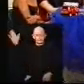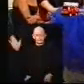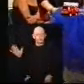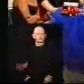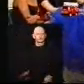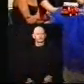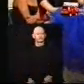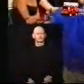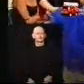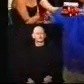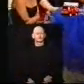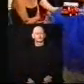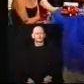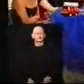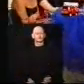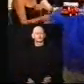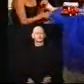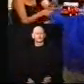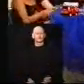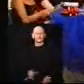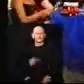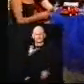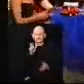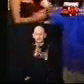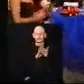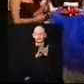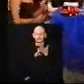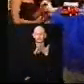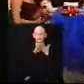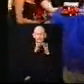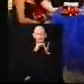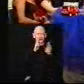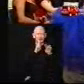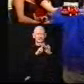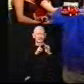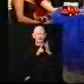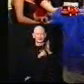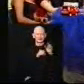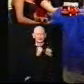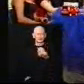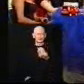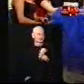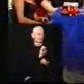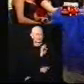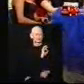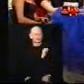Chafing No that's what you Were talking about Alright